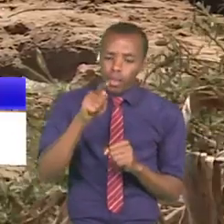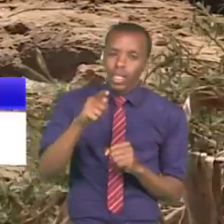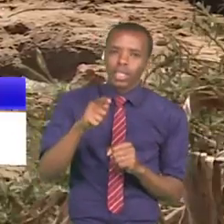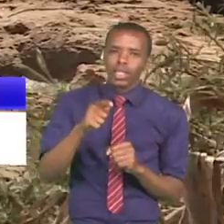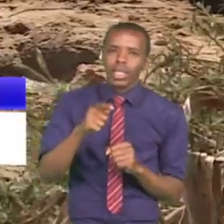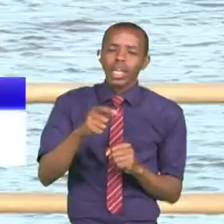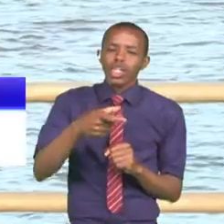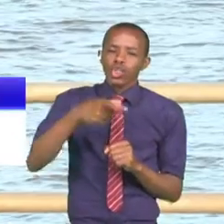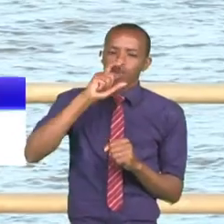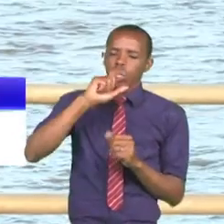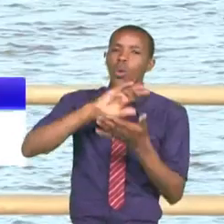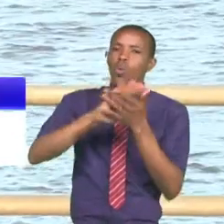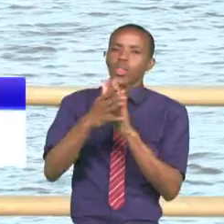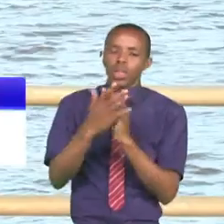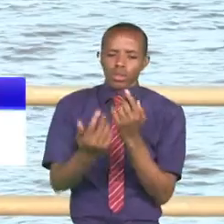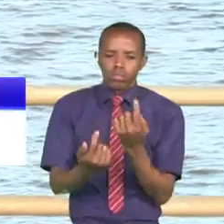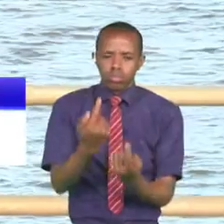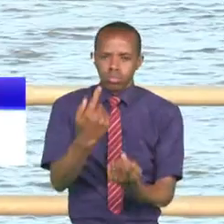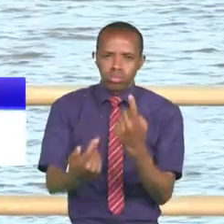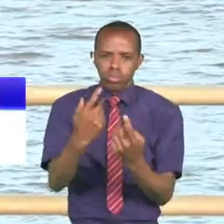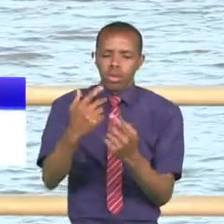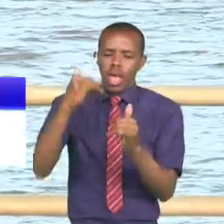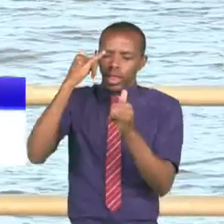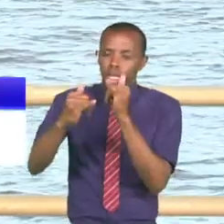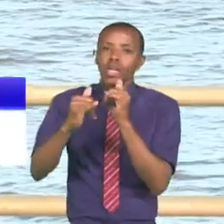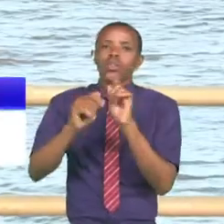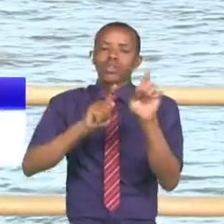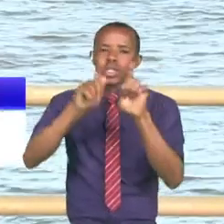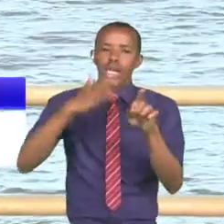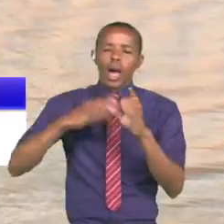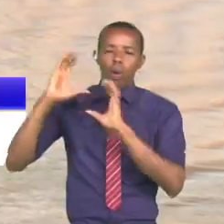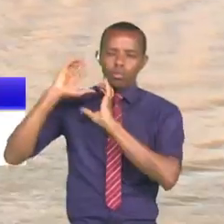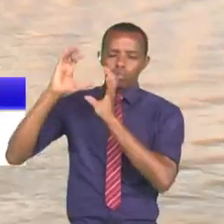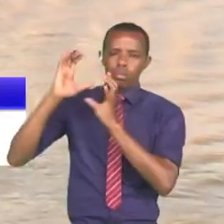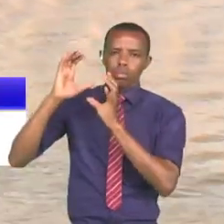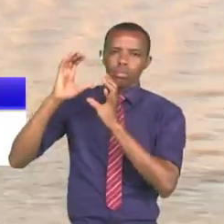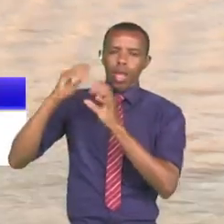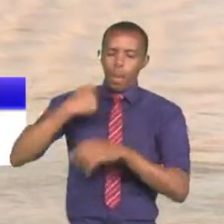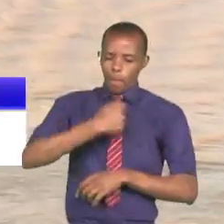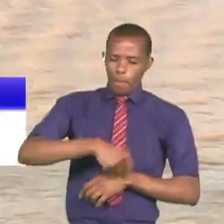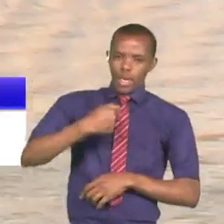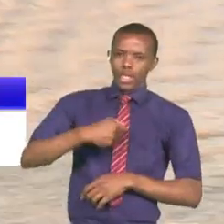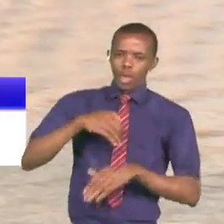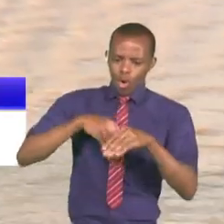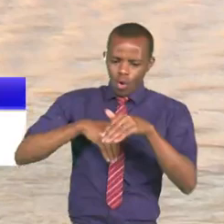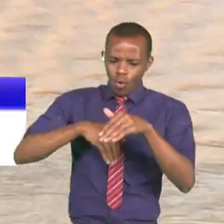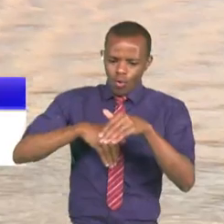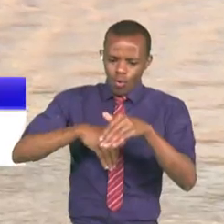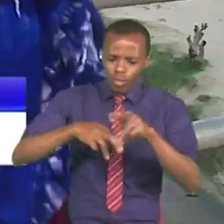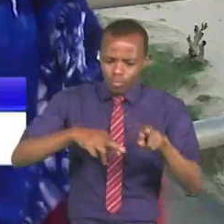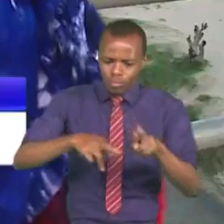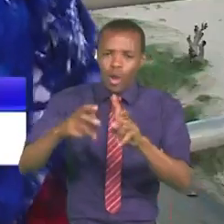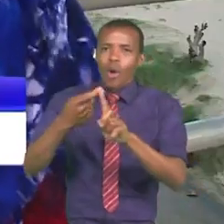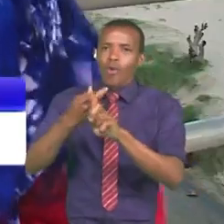without boiling. We are at the end of our journey in Malindi, Kilifi County. We followed this particular river right